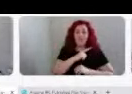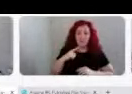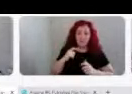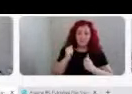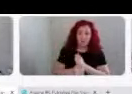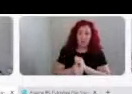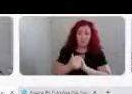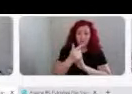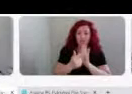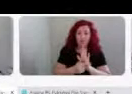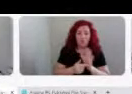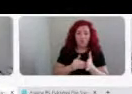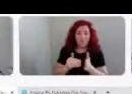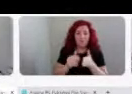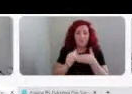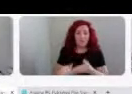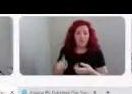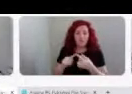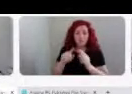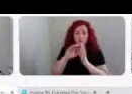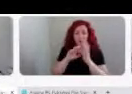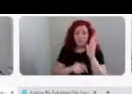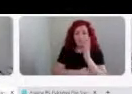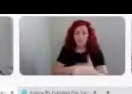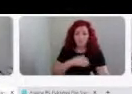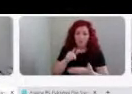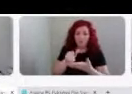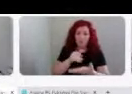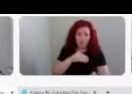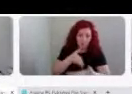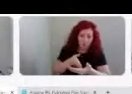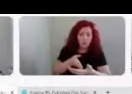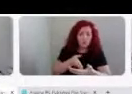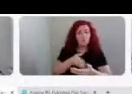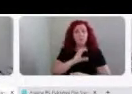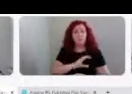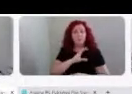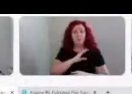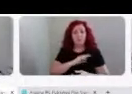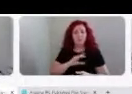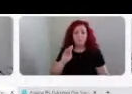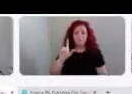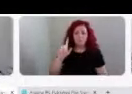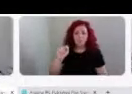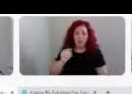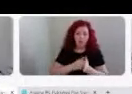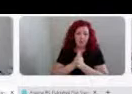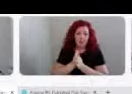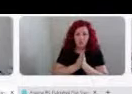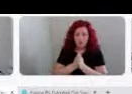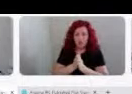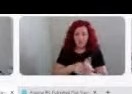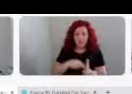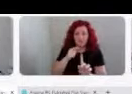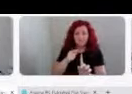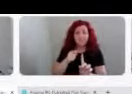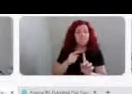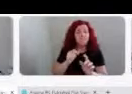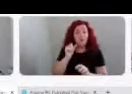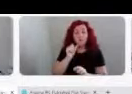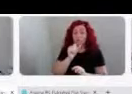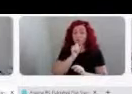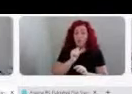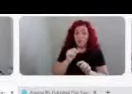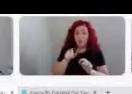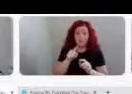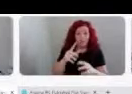to un to constitutional lawsuits and citizens ballot initiatives arizonans deserve as many competitive districts as